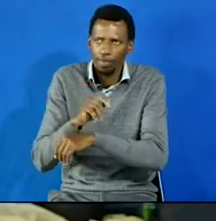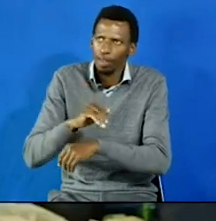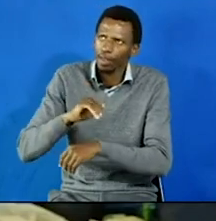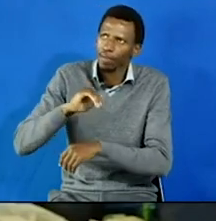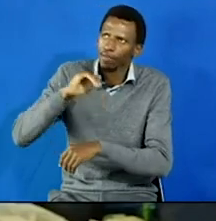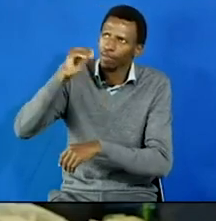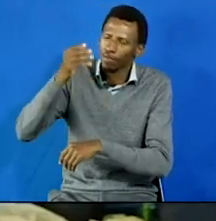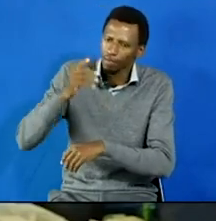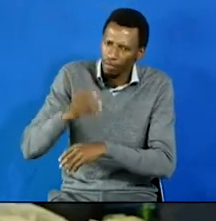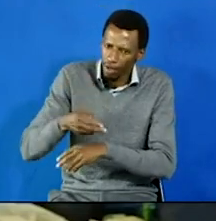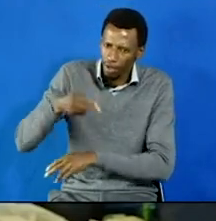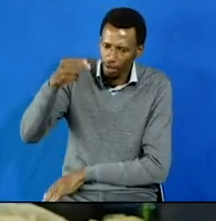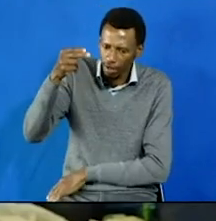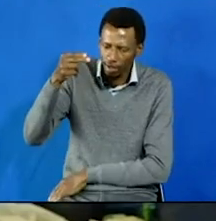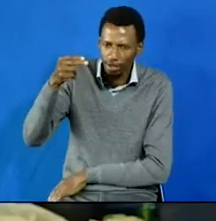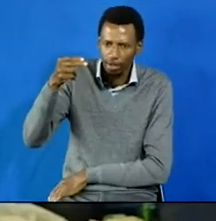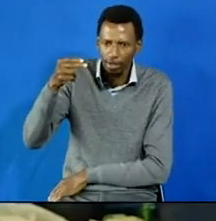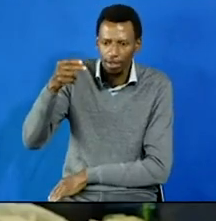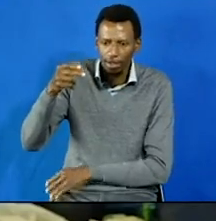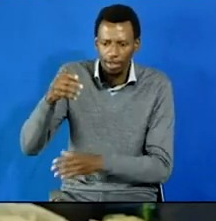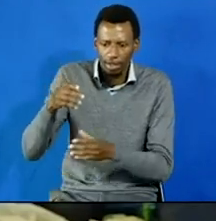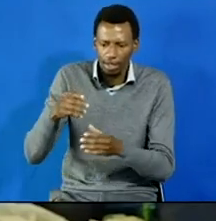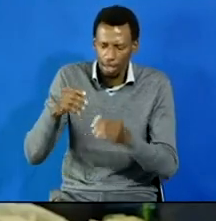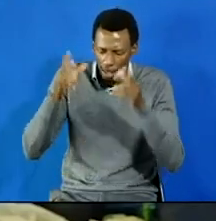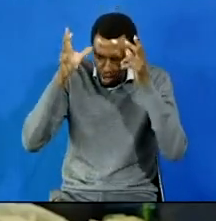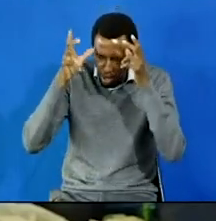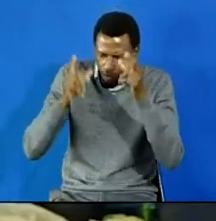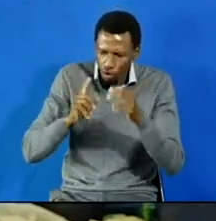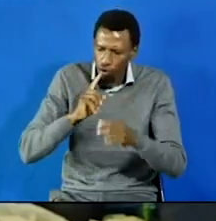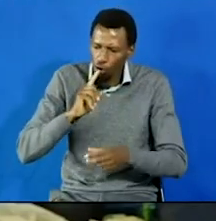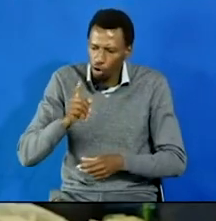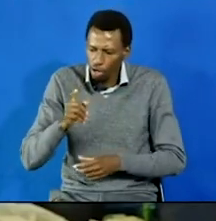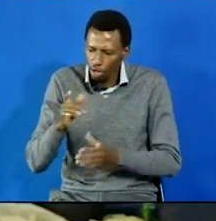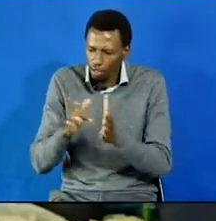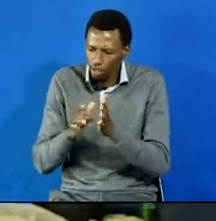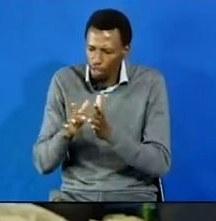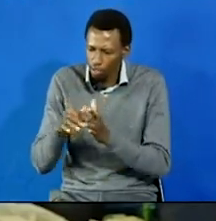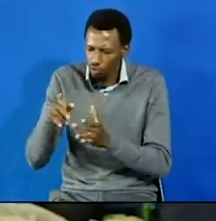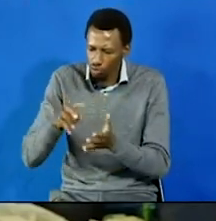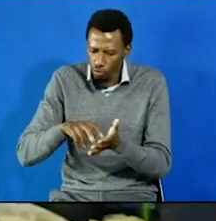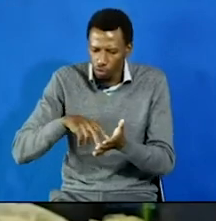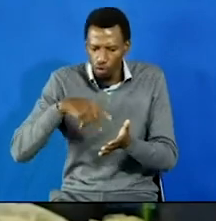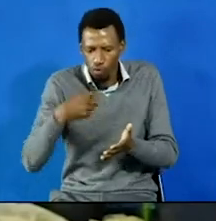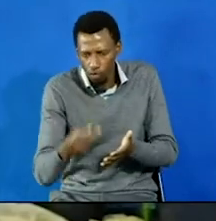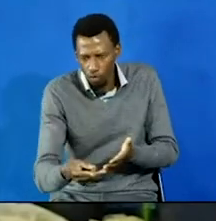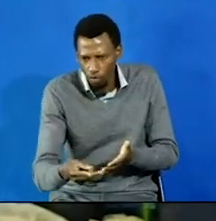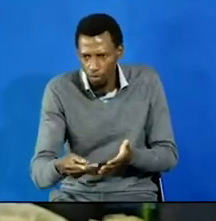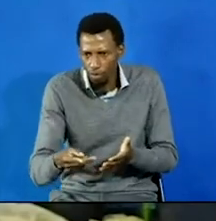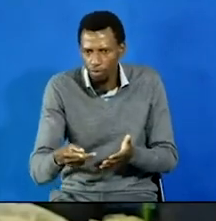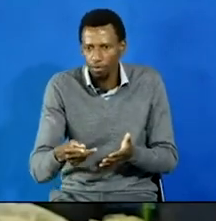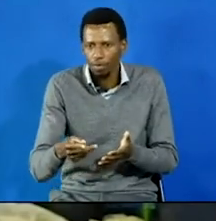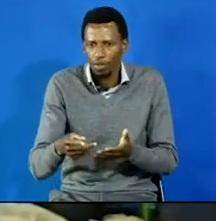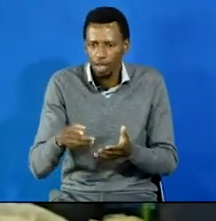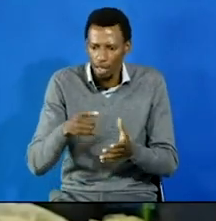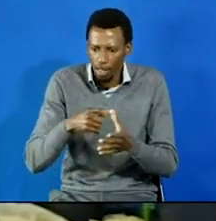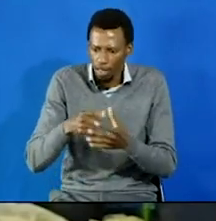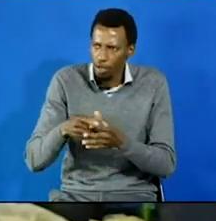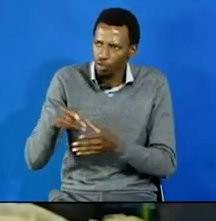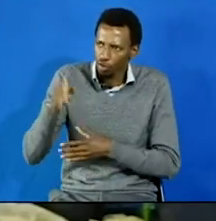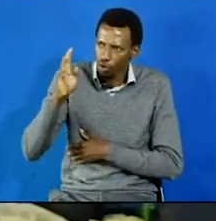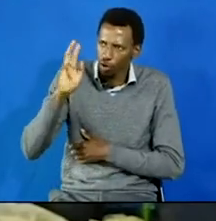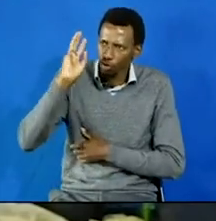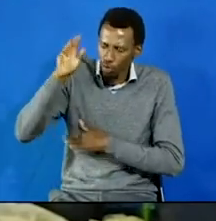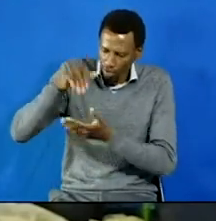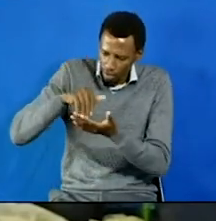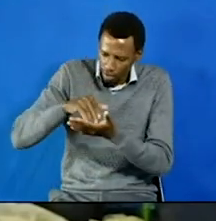down, and God will send angels who will come and save you, who will come and deliver